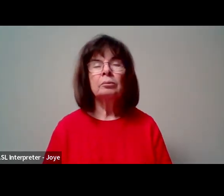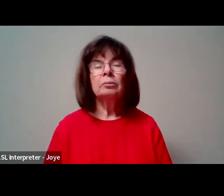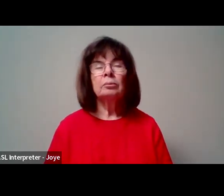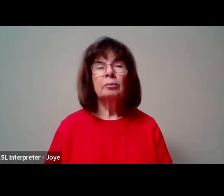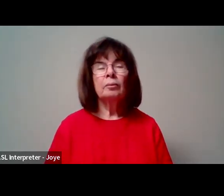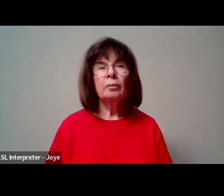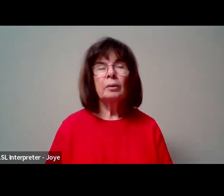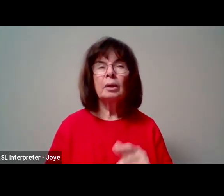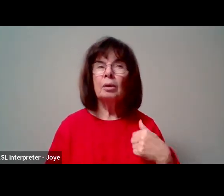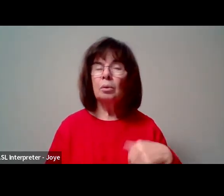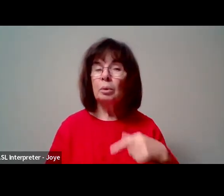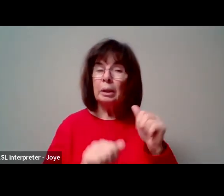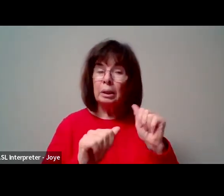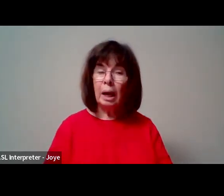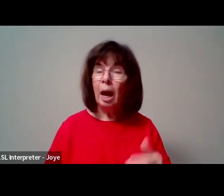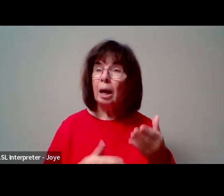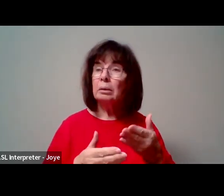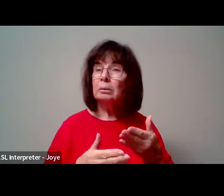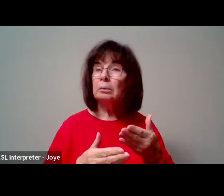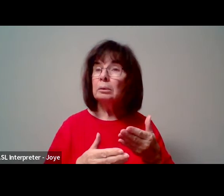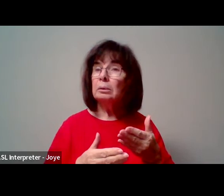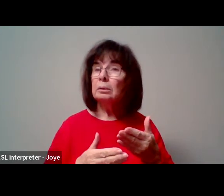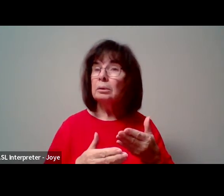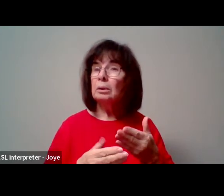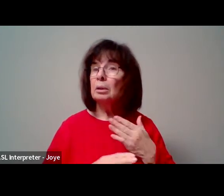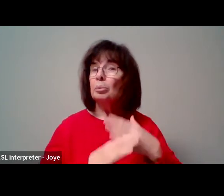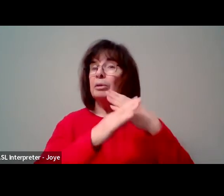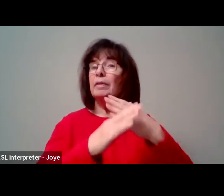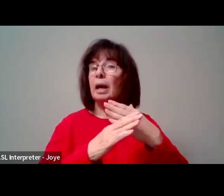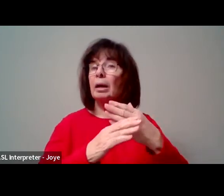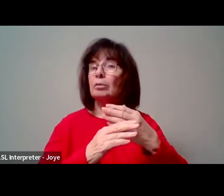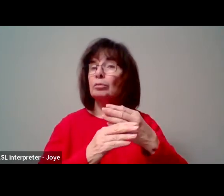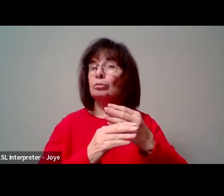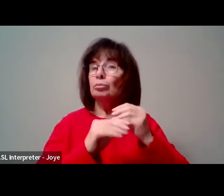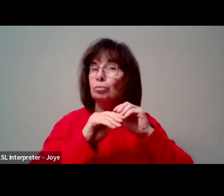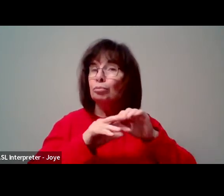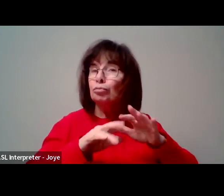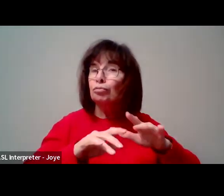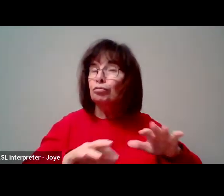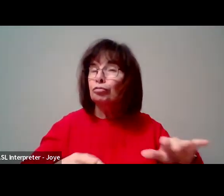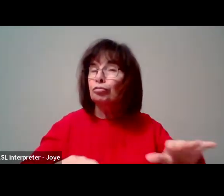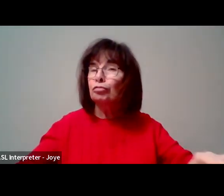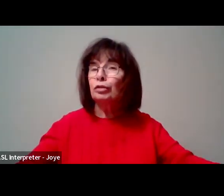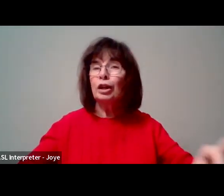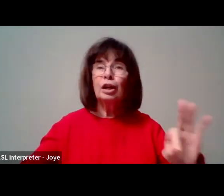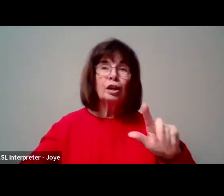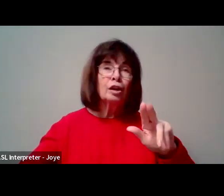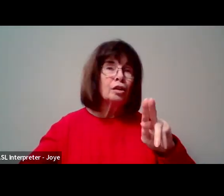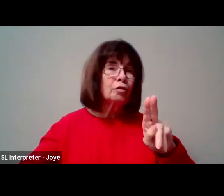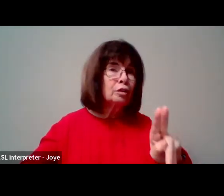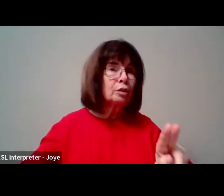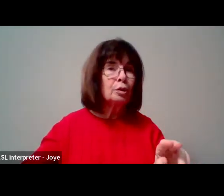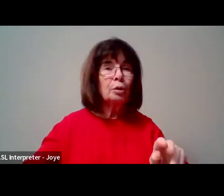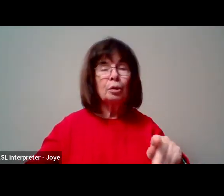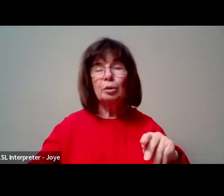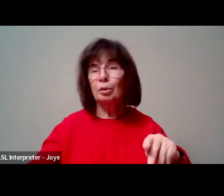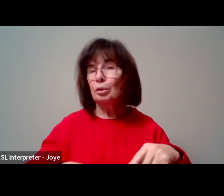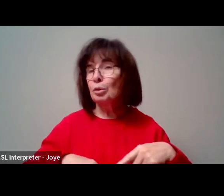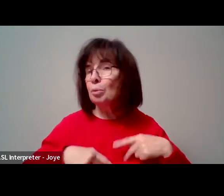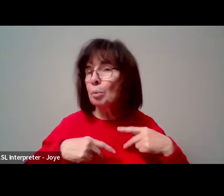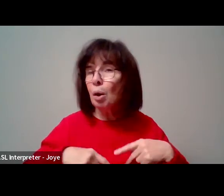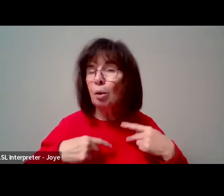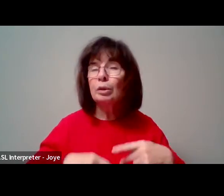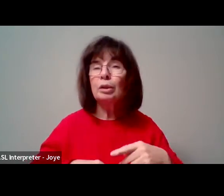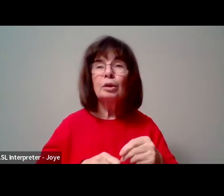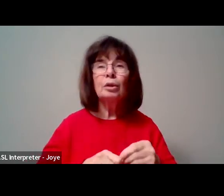We can prevent transmission of RSV, flu, metapneumo, influenza, and COVID if